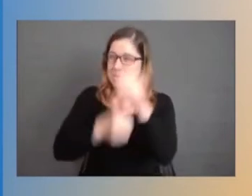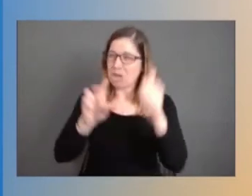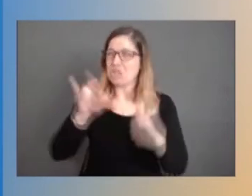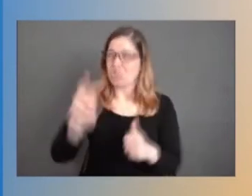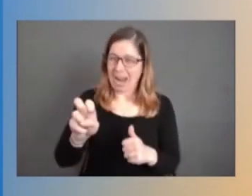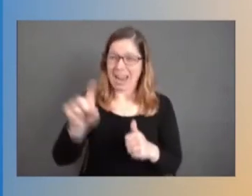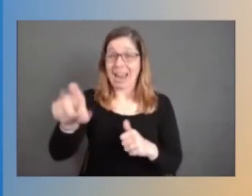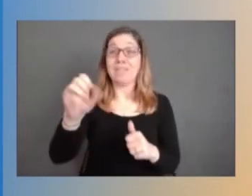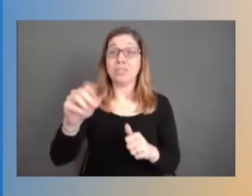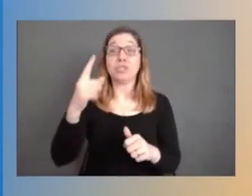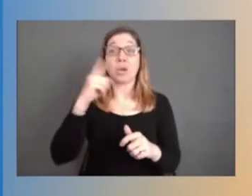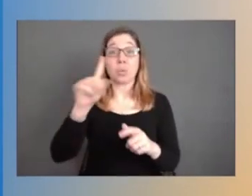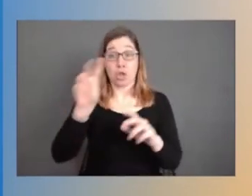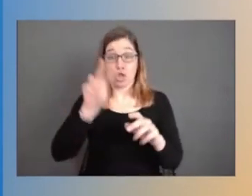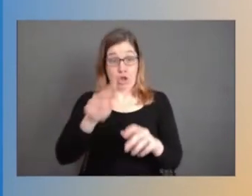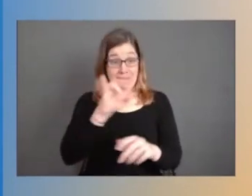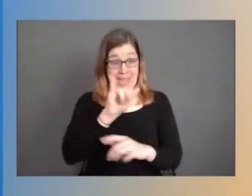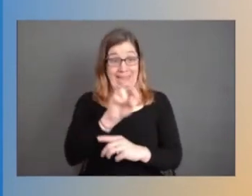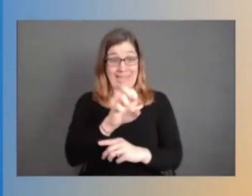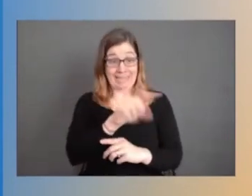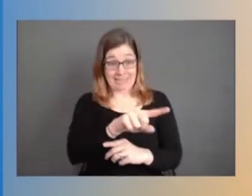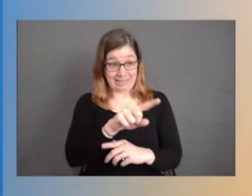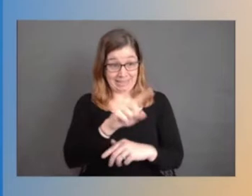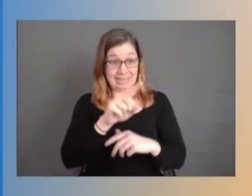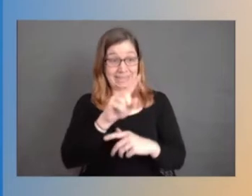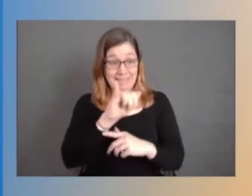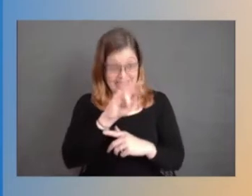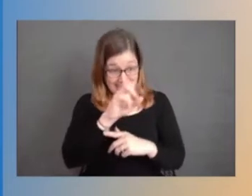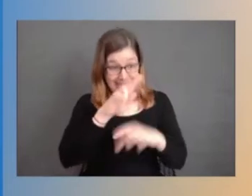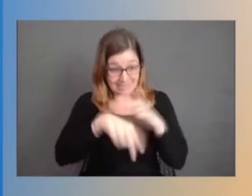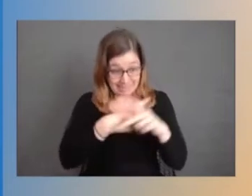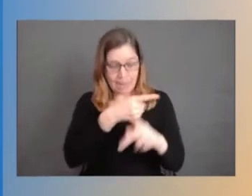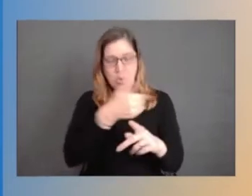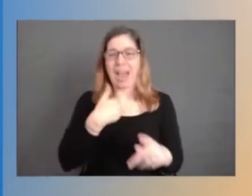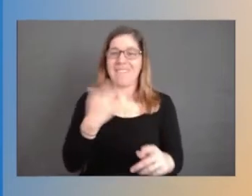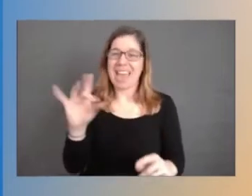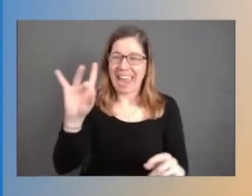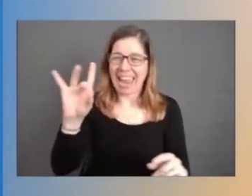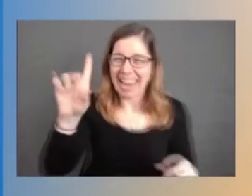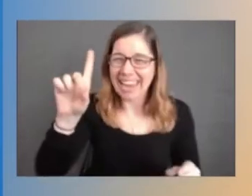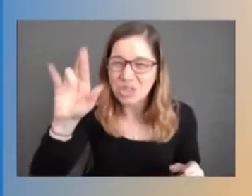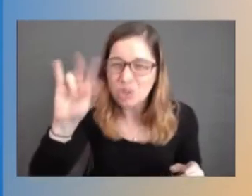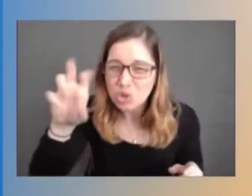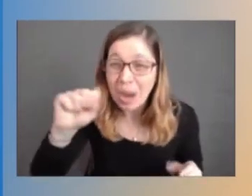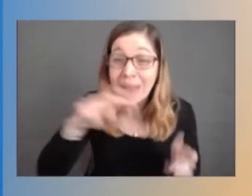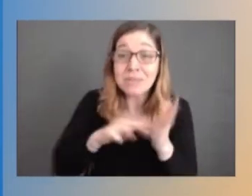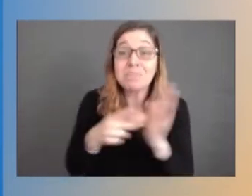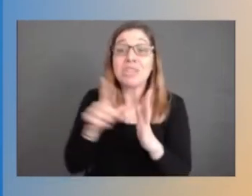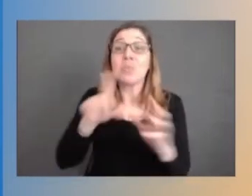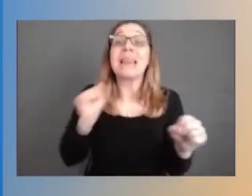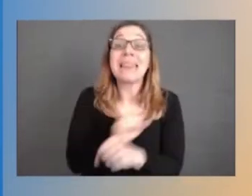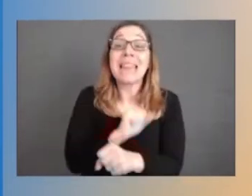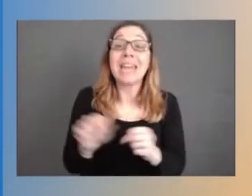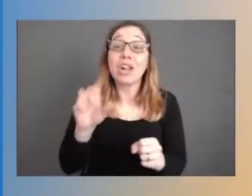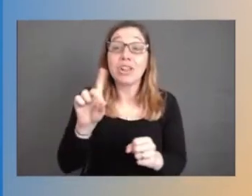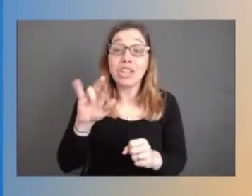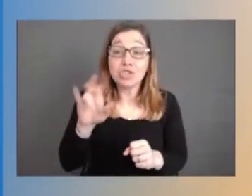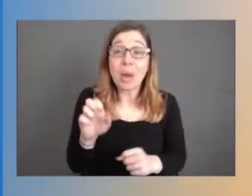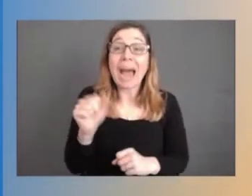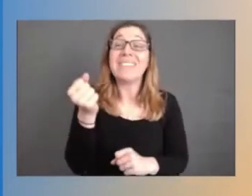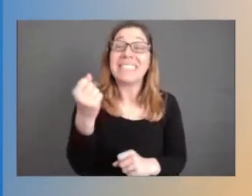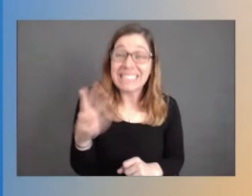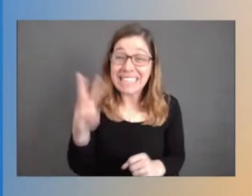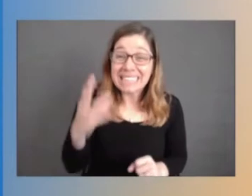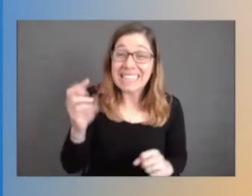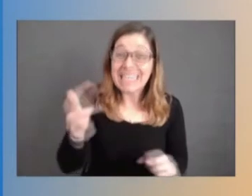type, you've got 8 drives, and so that's all additive. And so you're literally driving 16 gigabytes of data through all of those